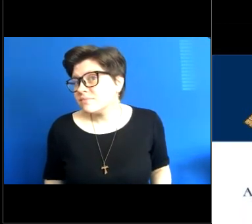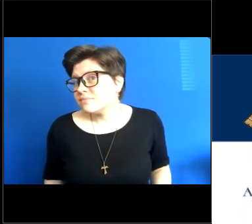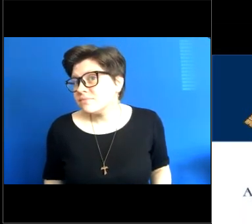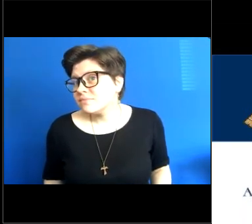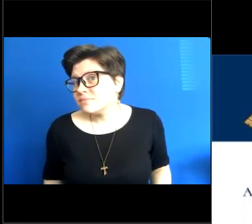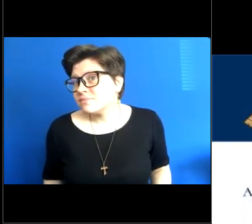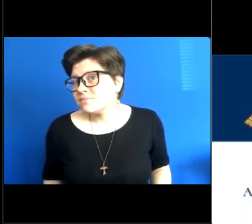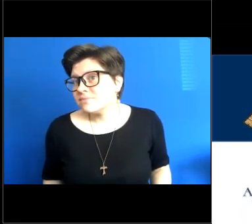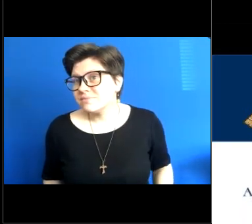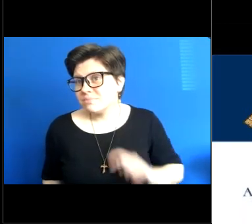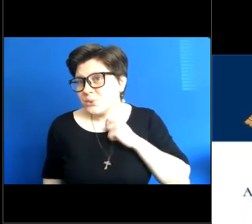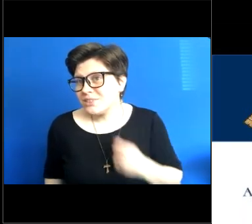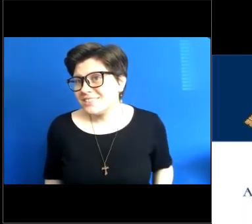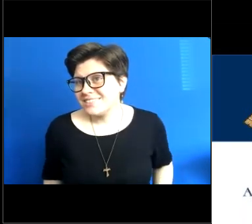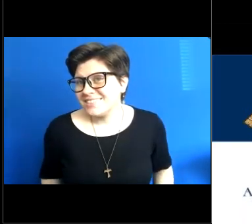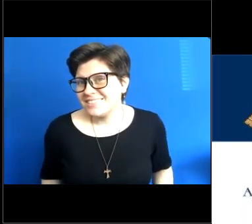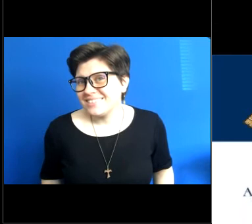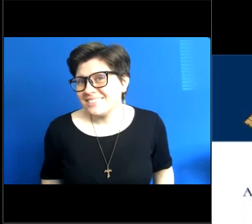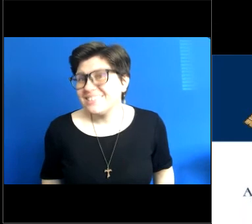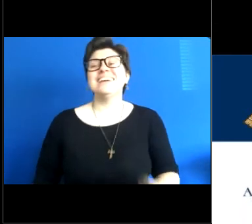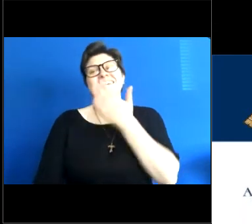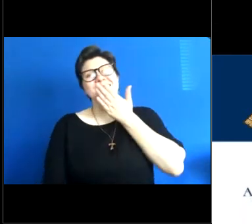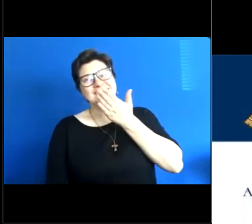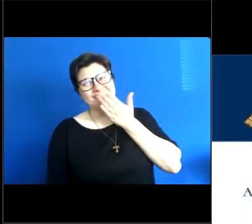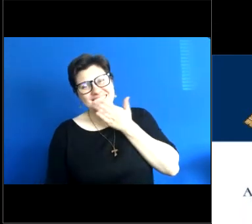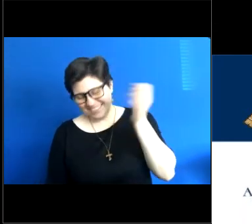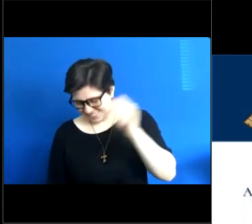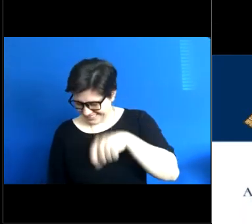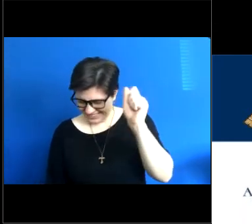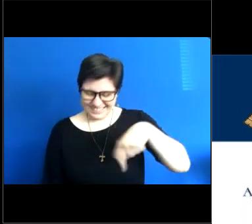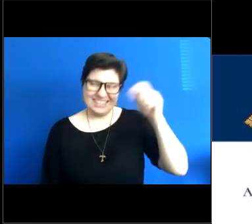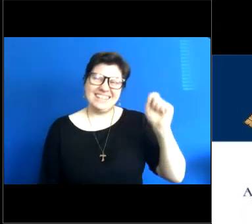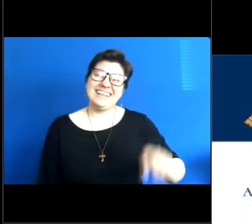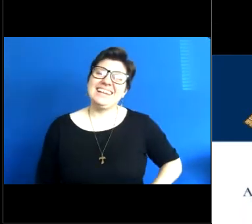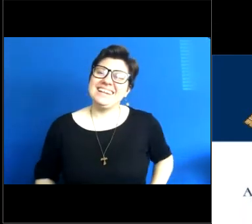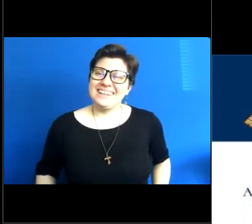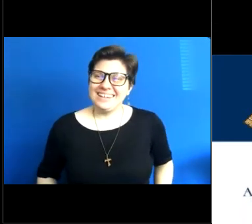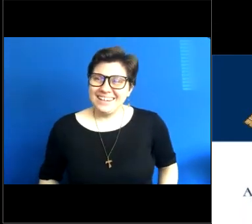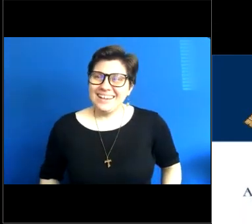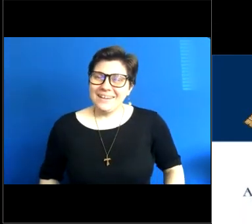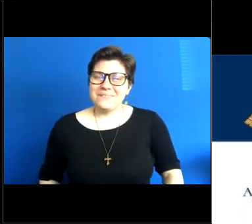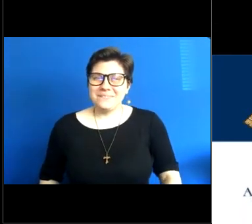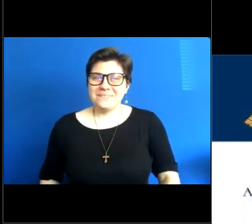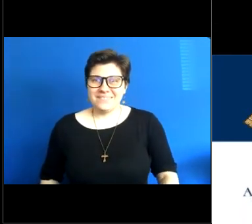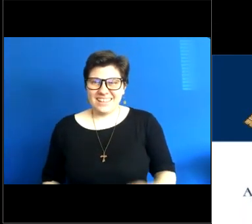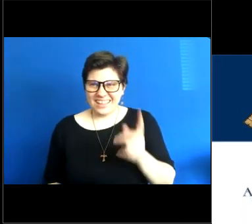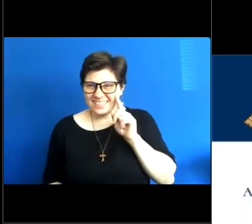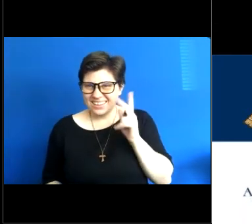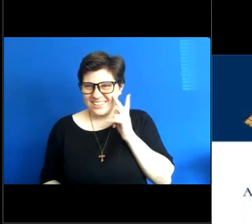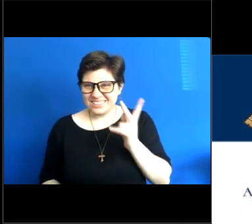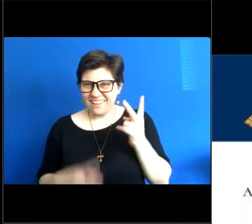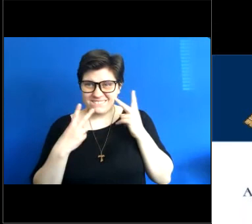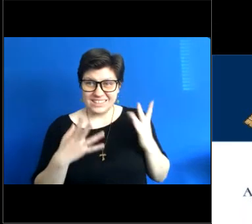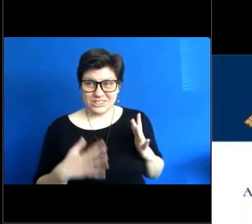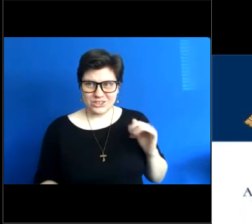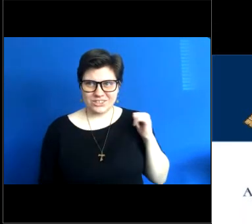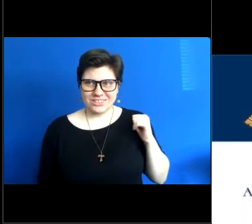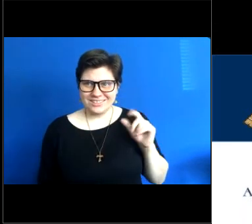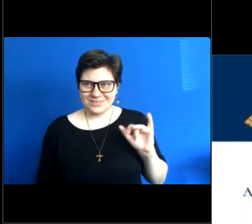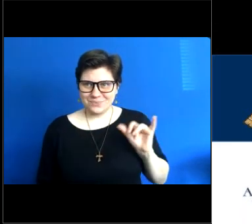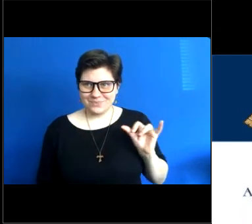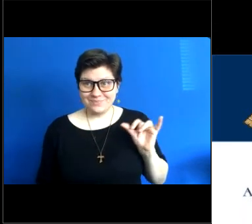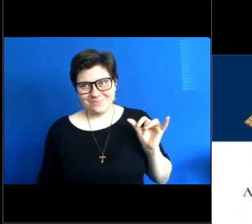I think you're muted. Thank you again for that. And I also had a visitor, I think, as well.